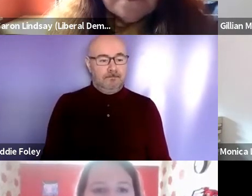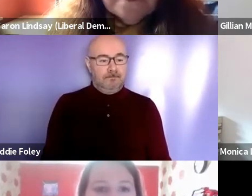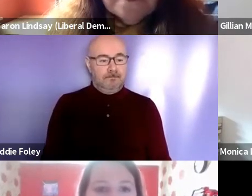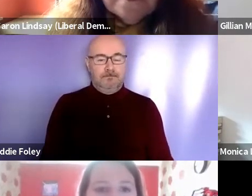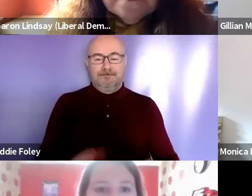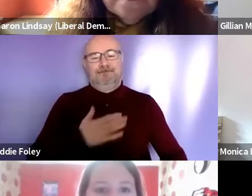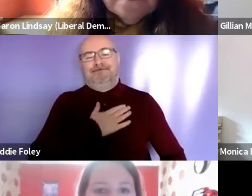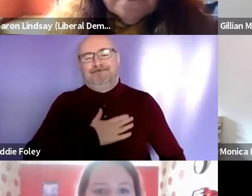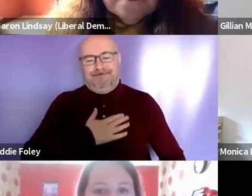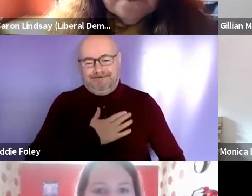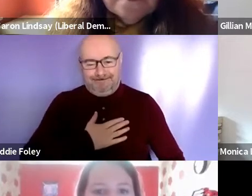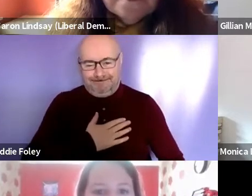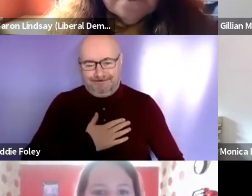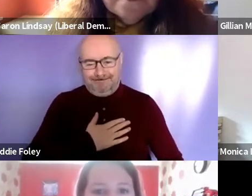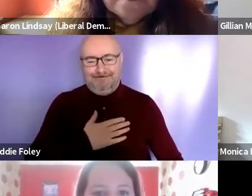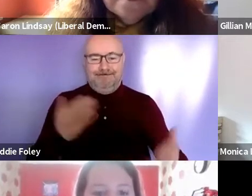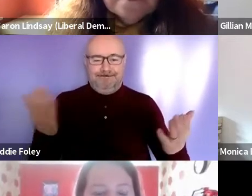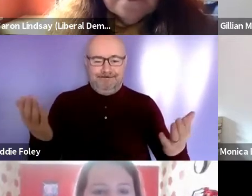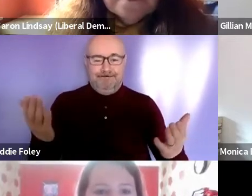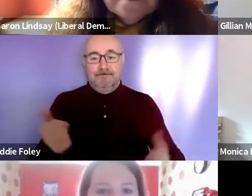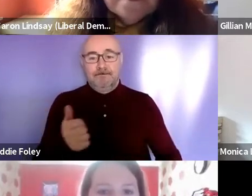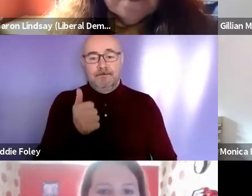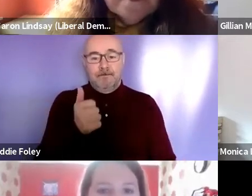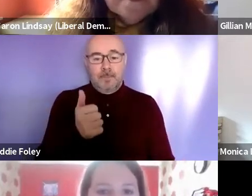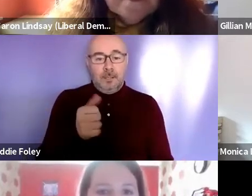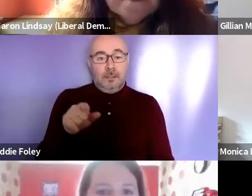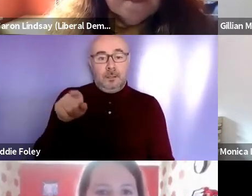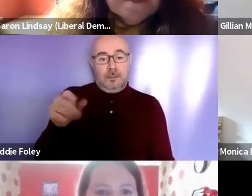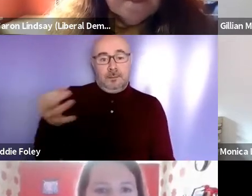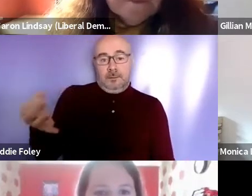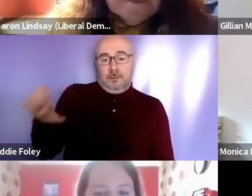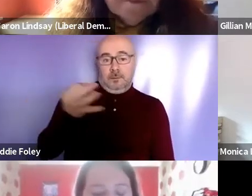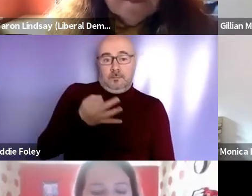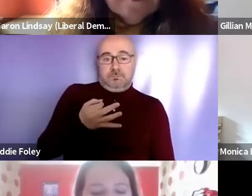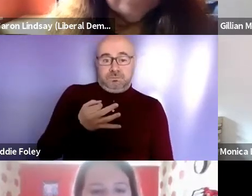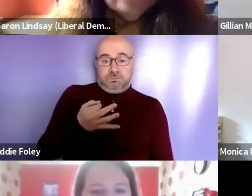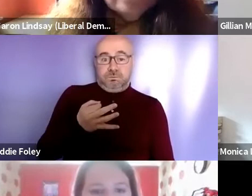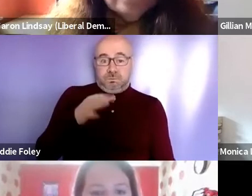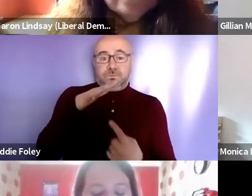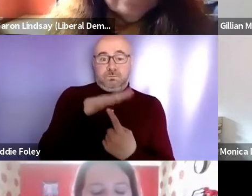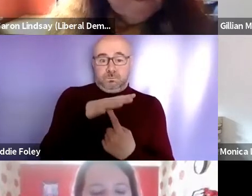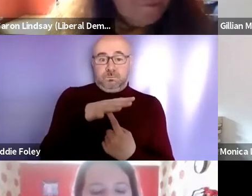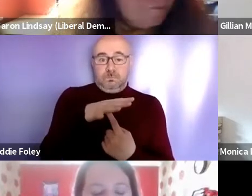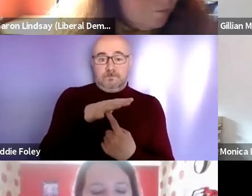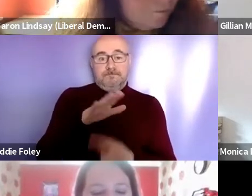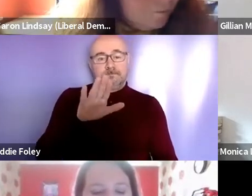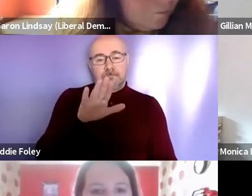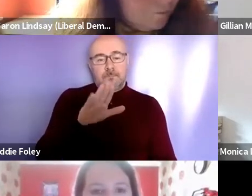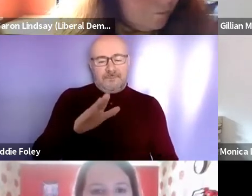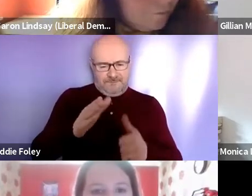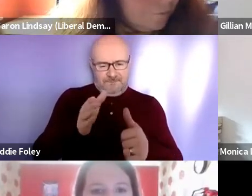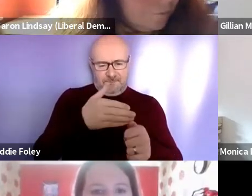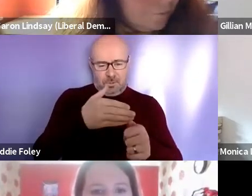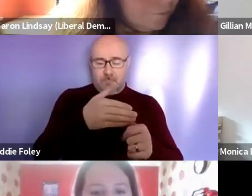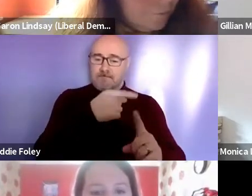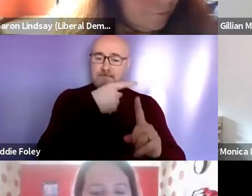Sorry, Penny. It's okay. Yeah, I think that's a really important question by Ian. I think to start with a positive, well, one